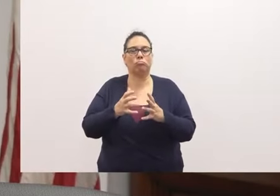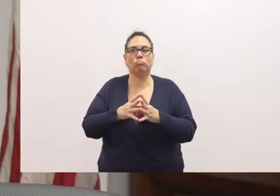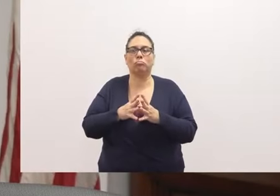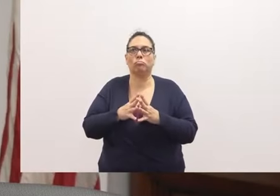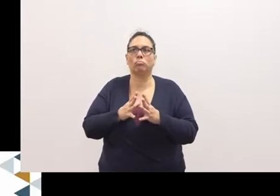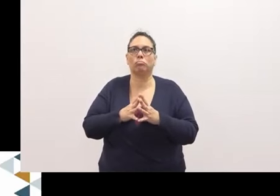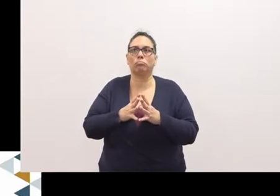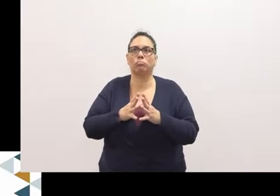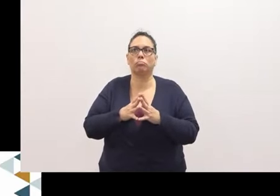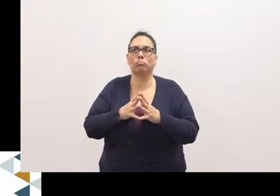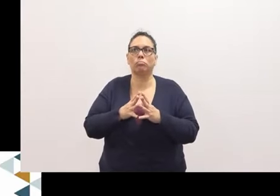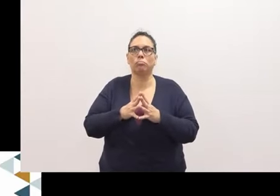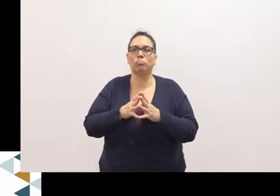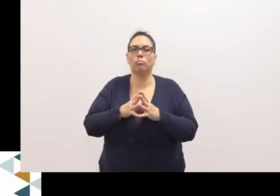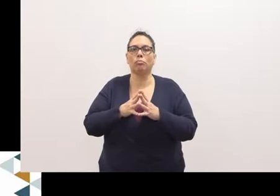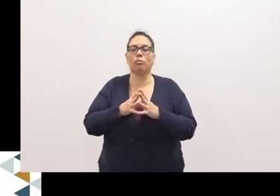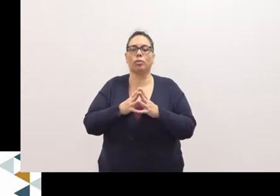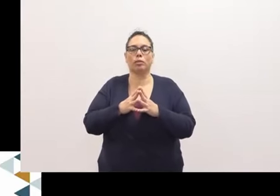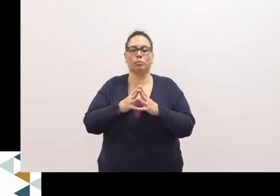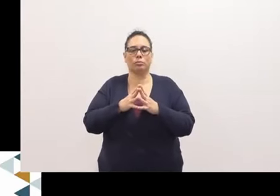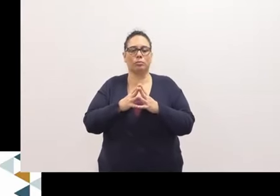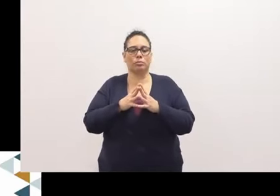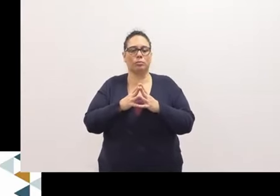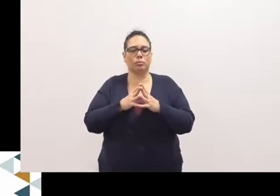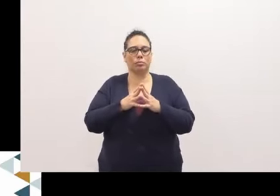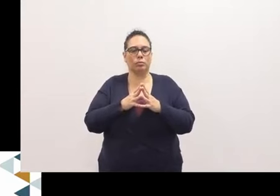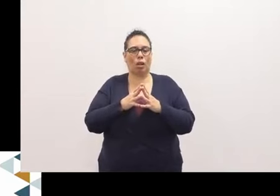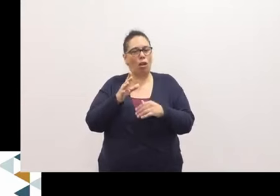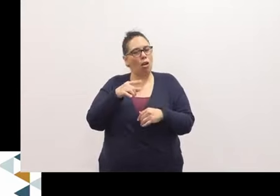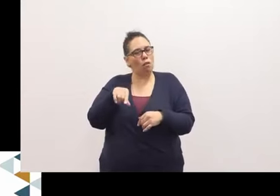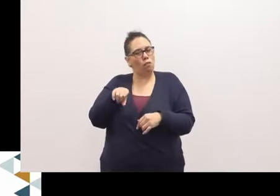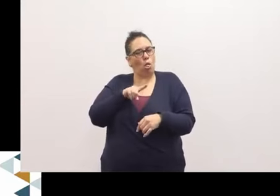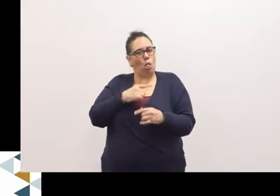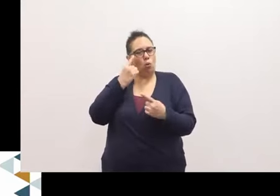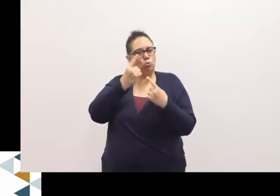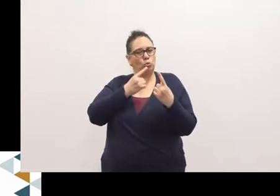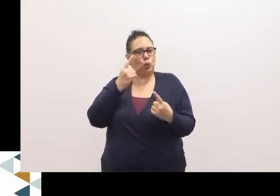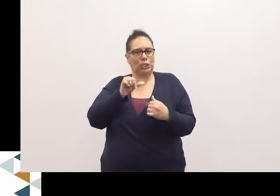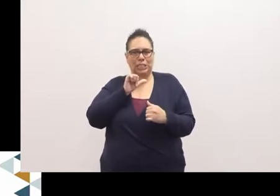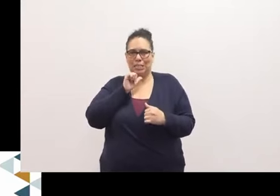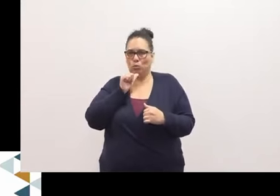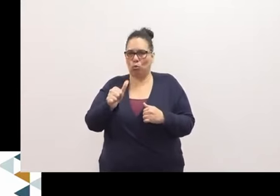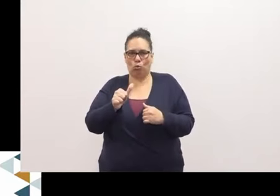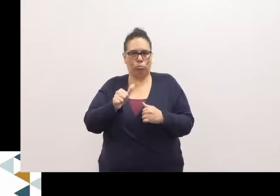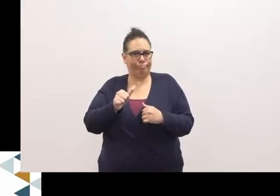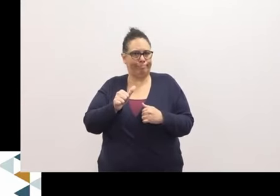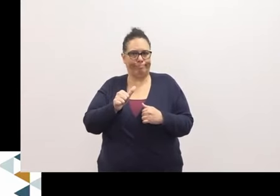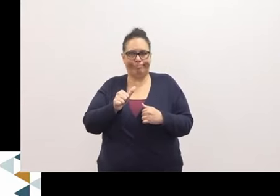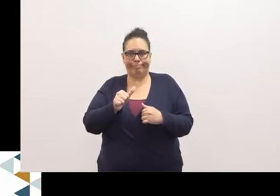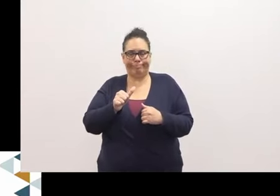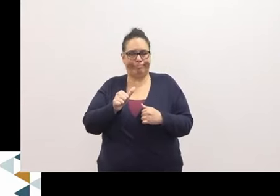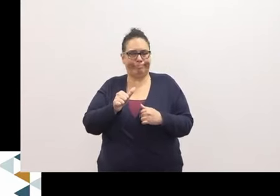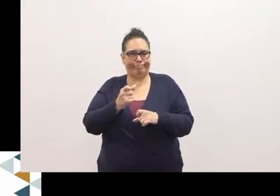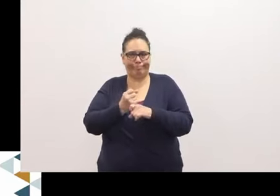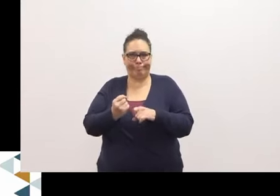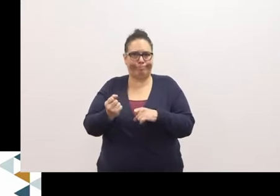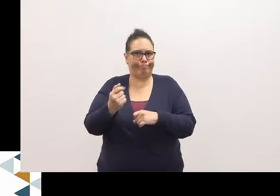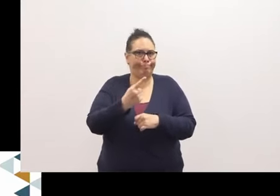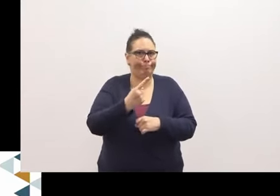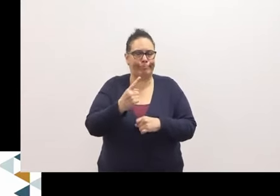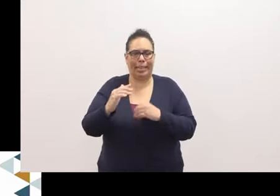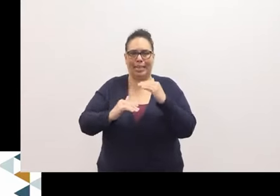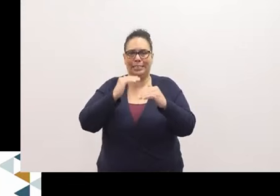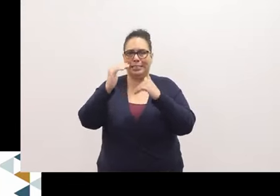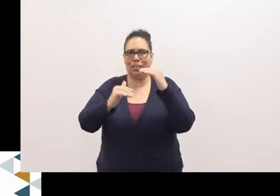what do we consider for those students that don't stay, sort of a follow-up from President